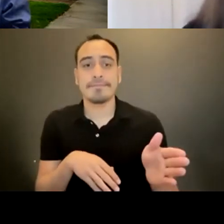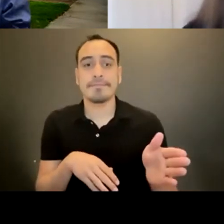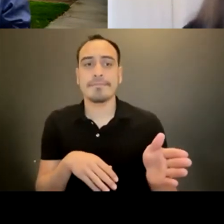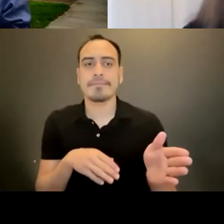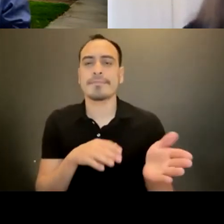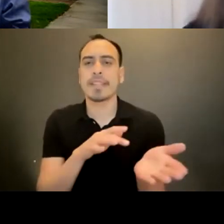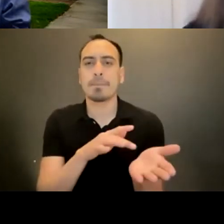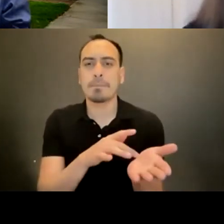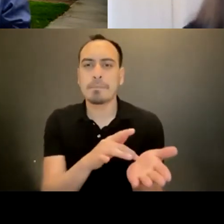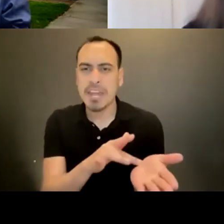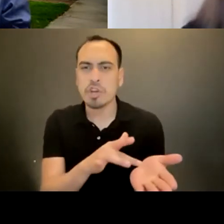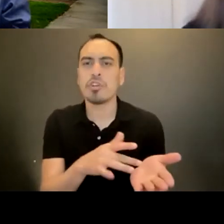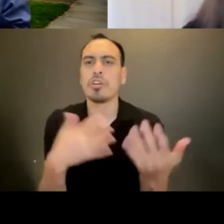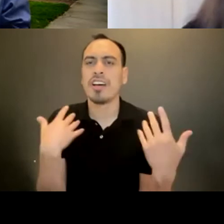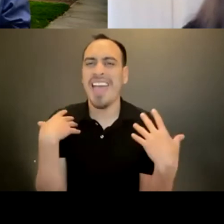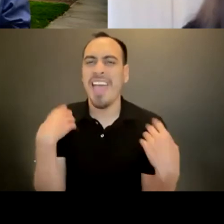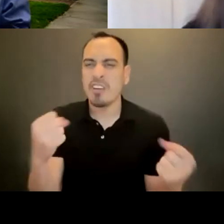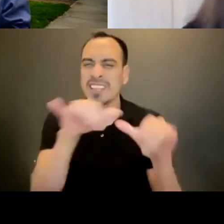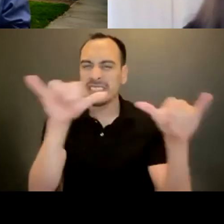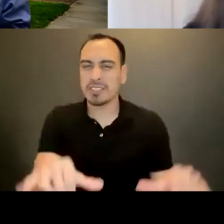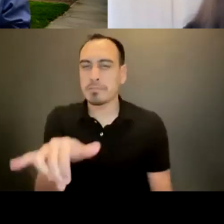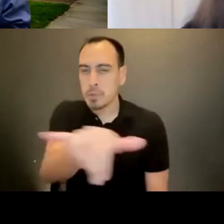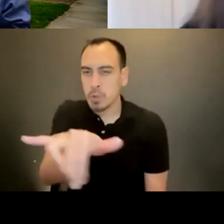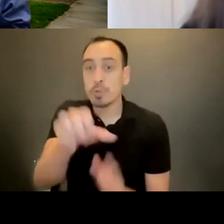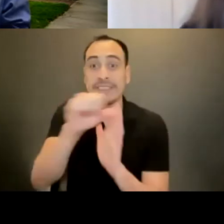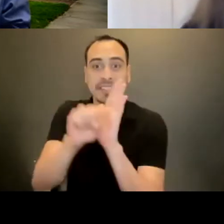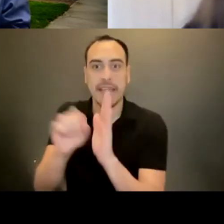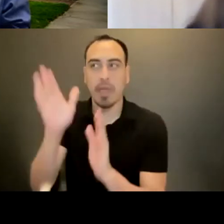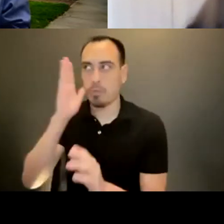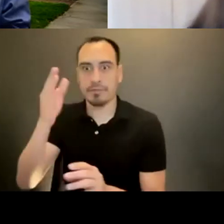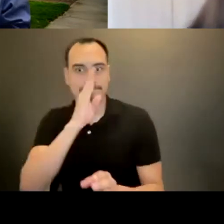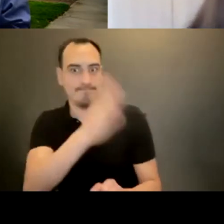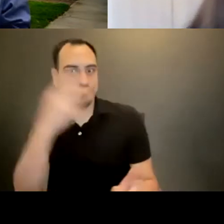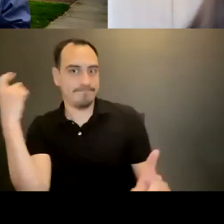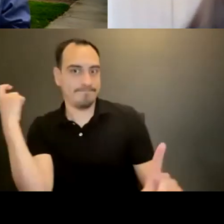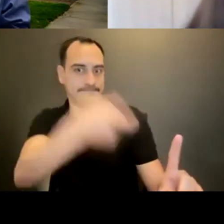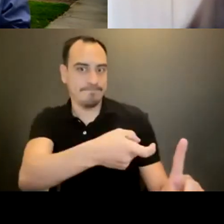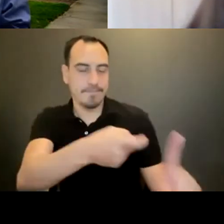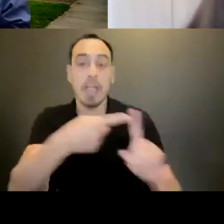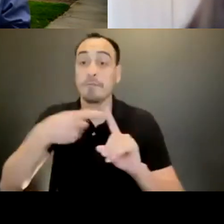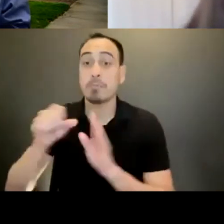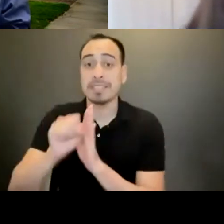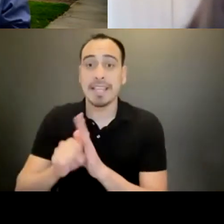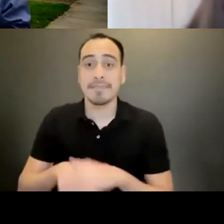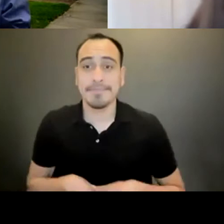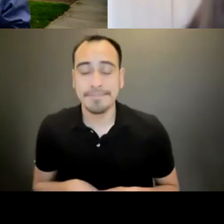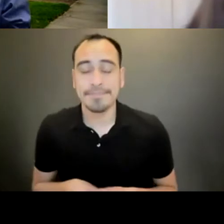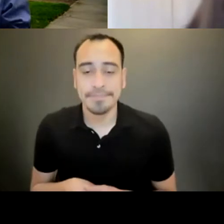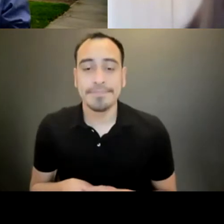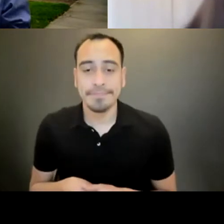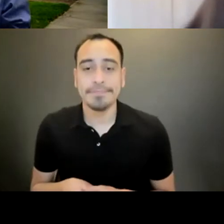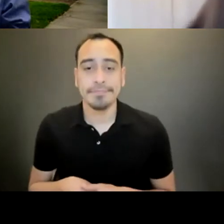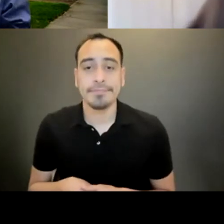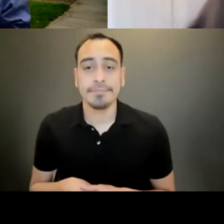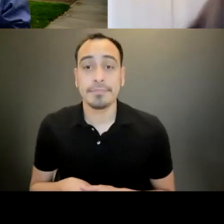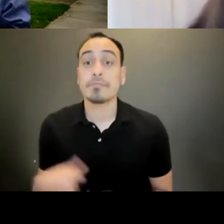medical health systems. So they are receiving vaccine directly from the state, and then